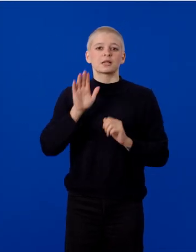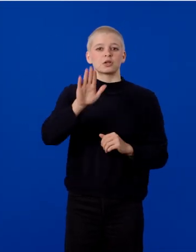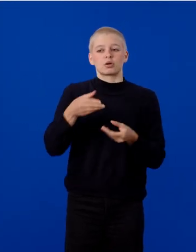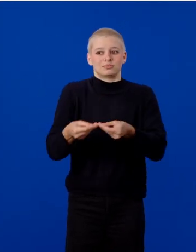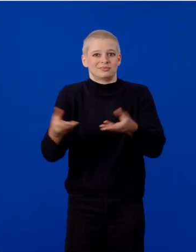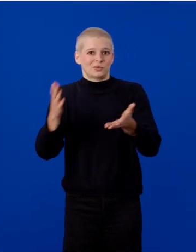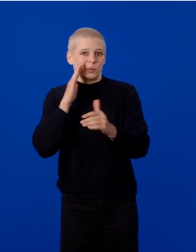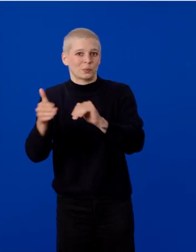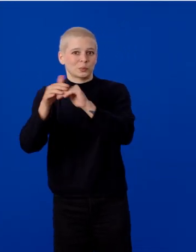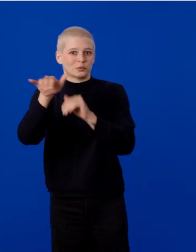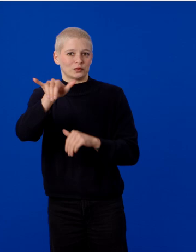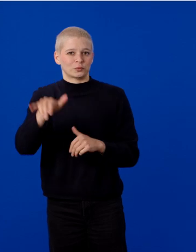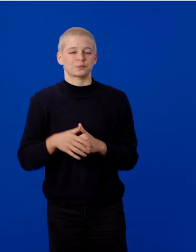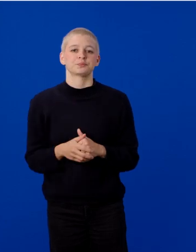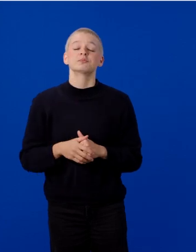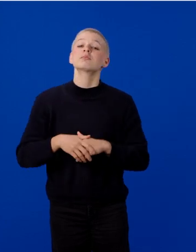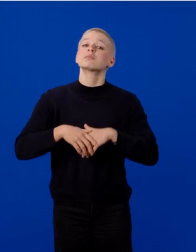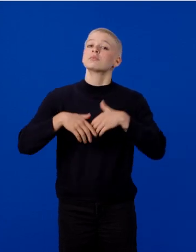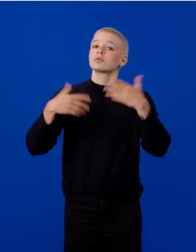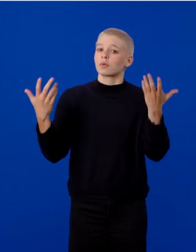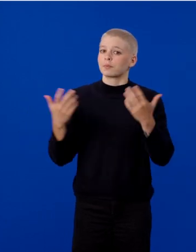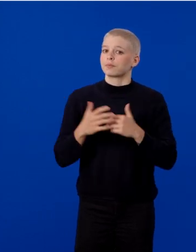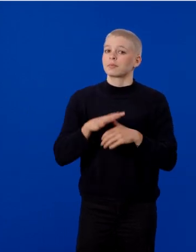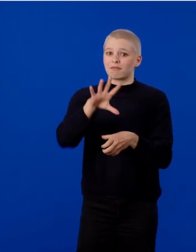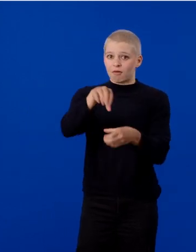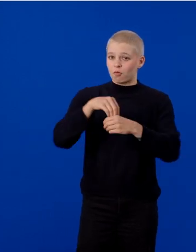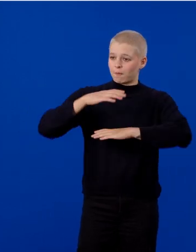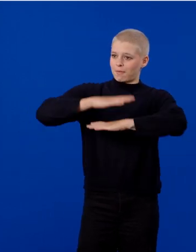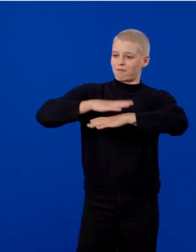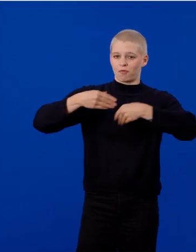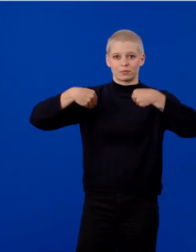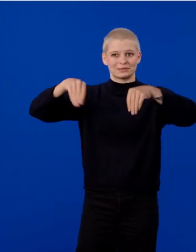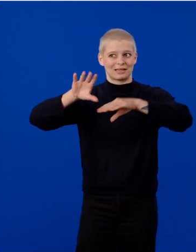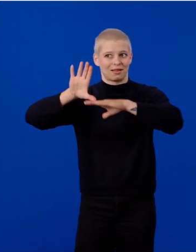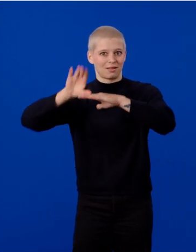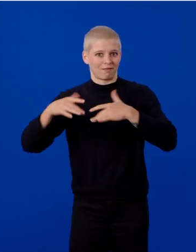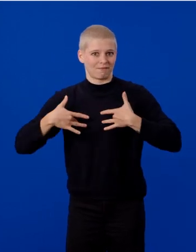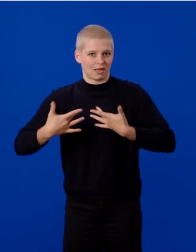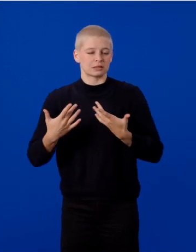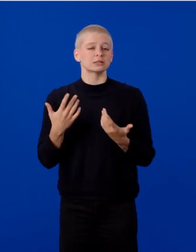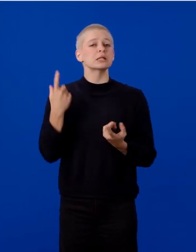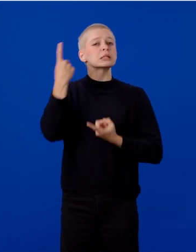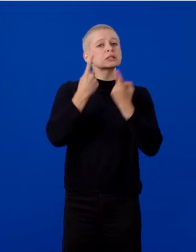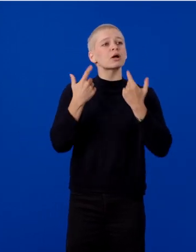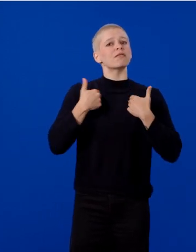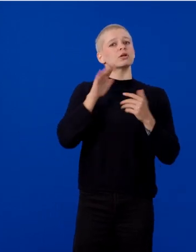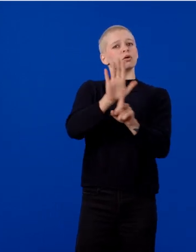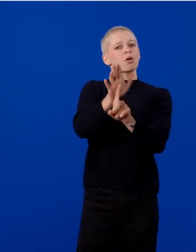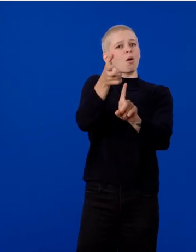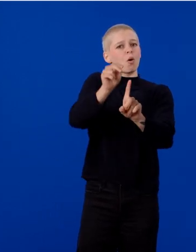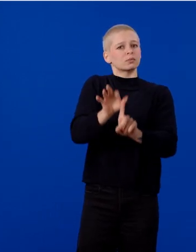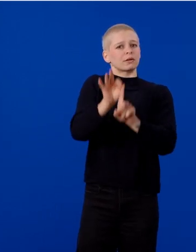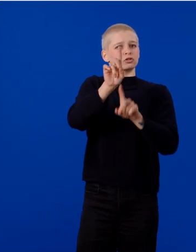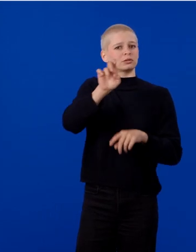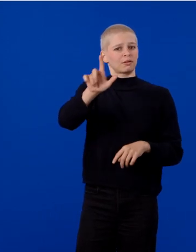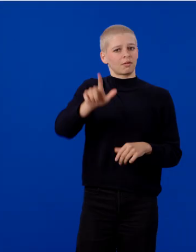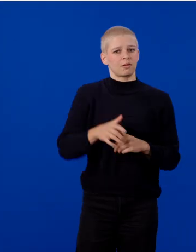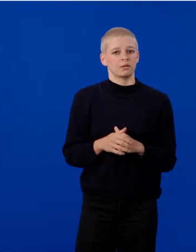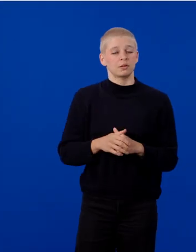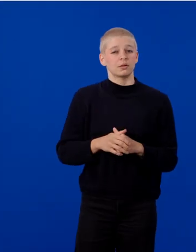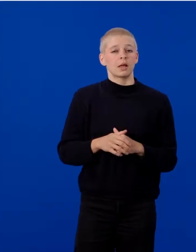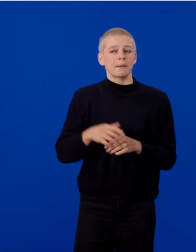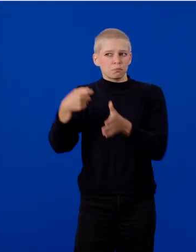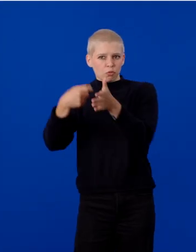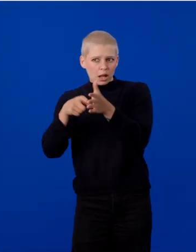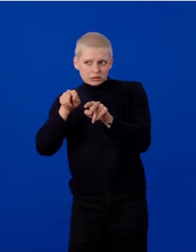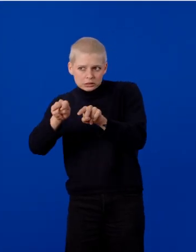So, participate in platform sale events and consider running your own deals. Keep in mind that pricing hygiene is also just a great thing to